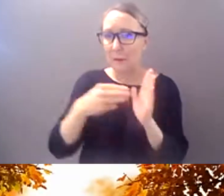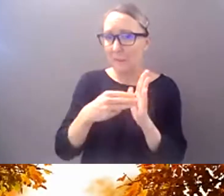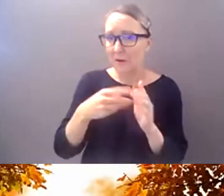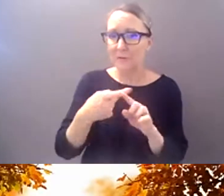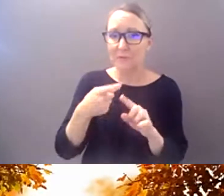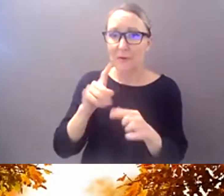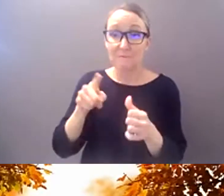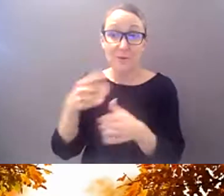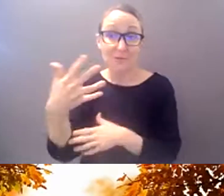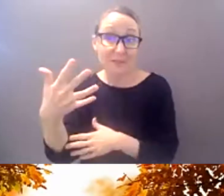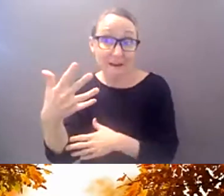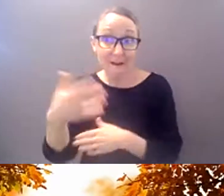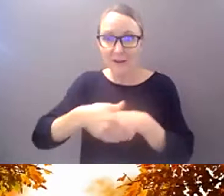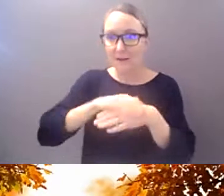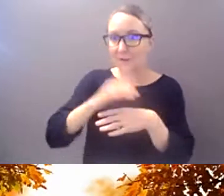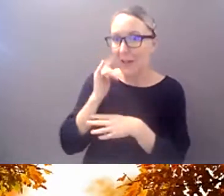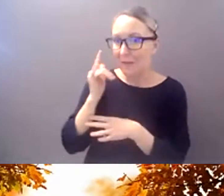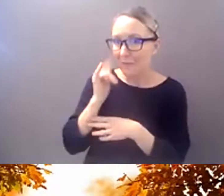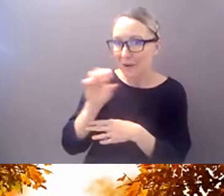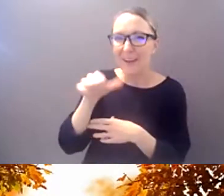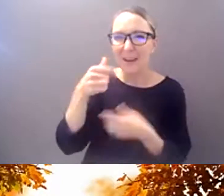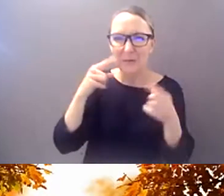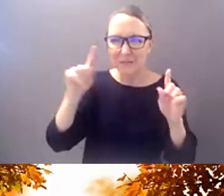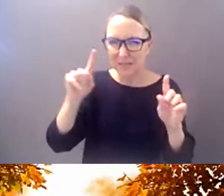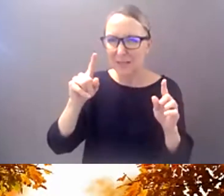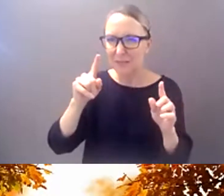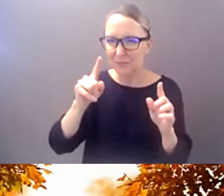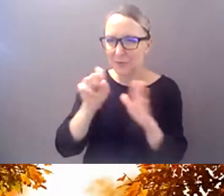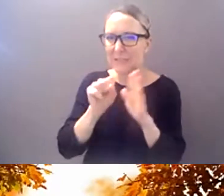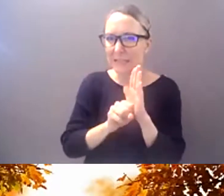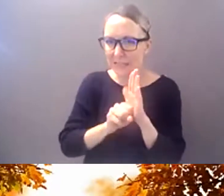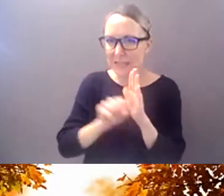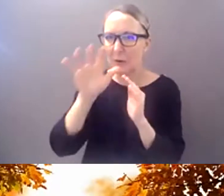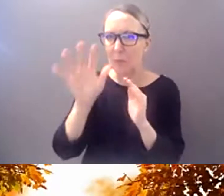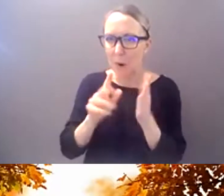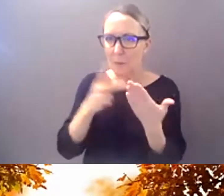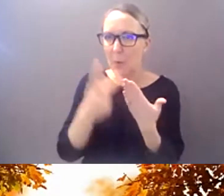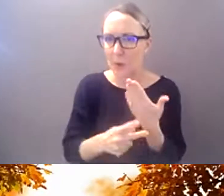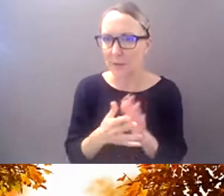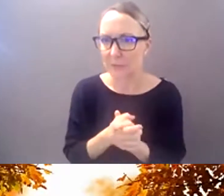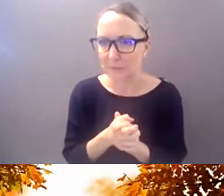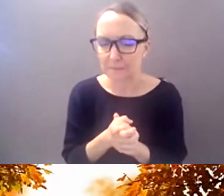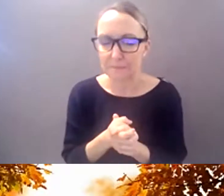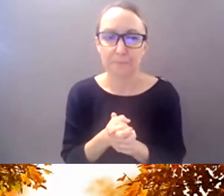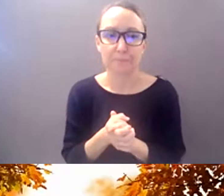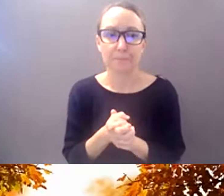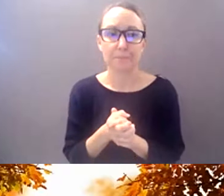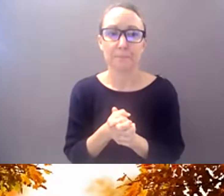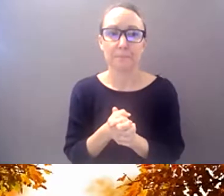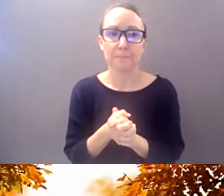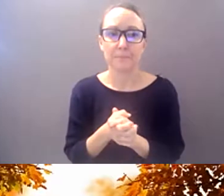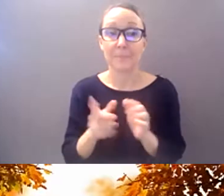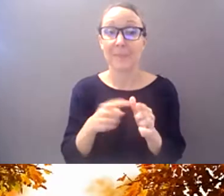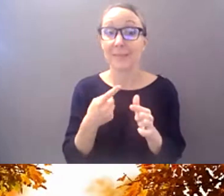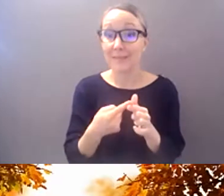Five, Covered California, and other successful statewide service models. Then behind it is a comprehensive systems